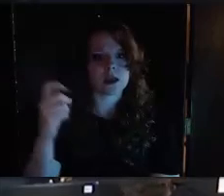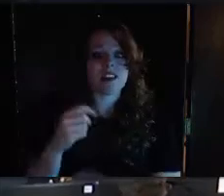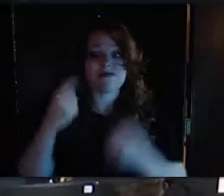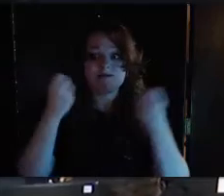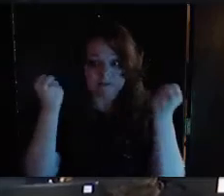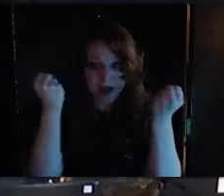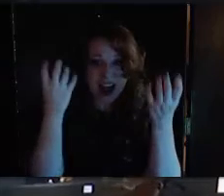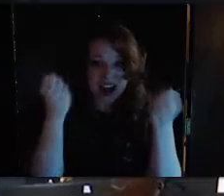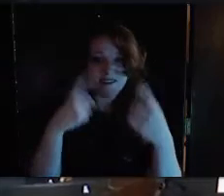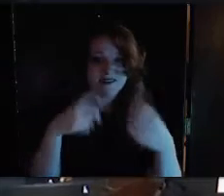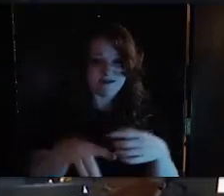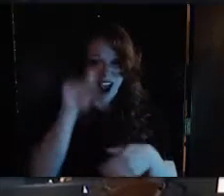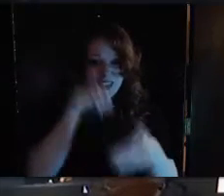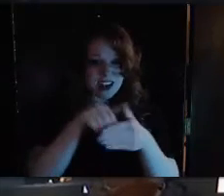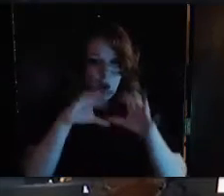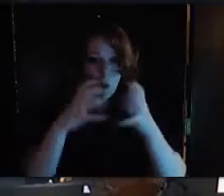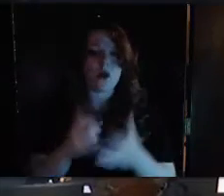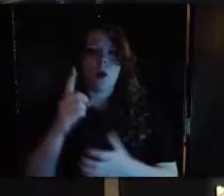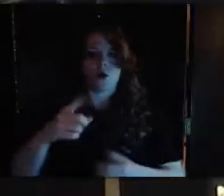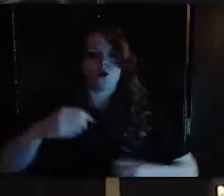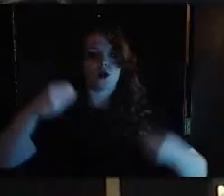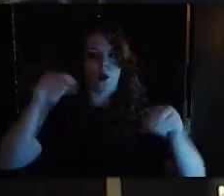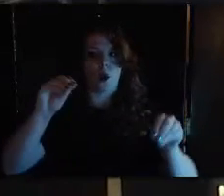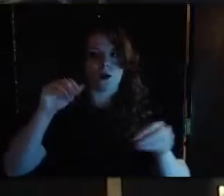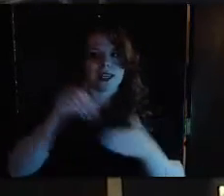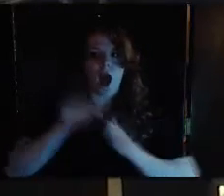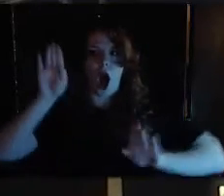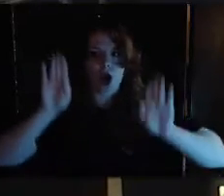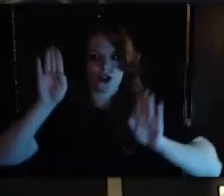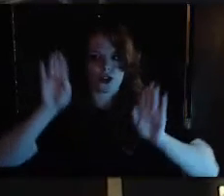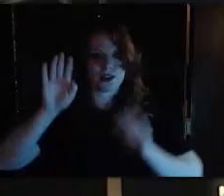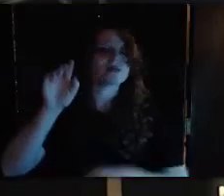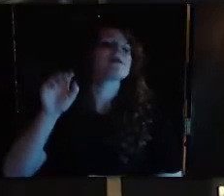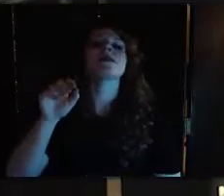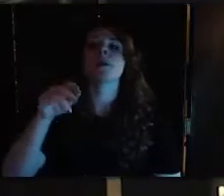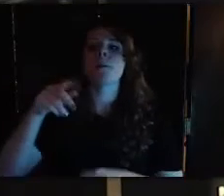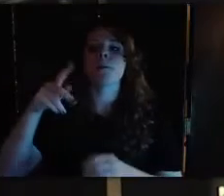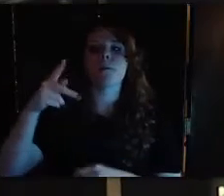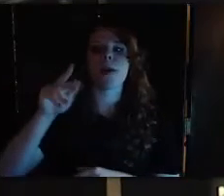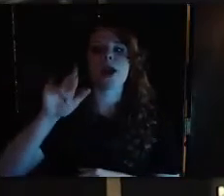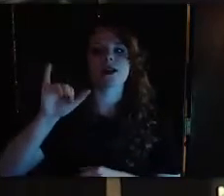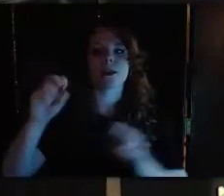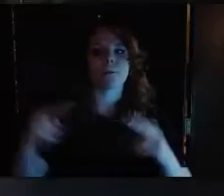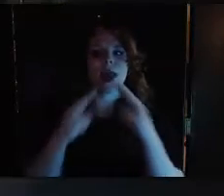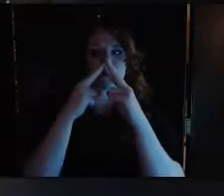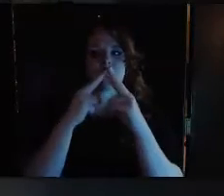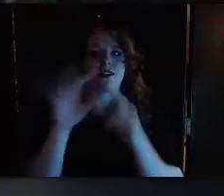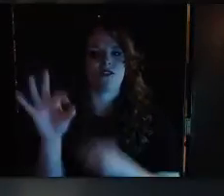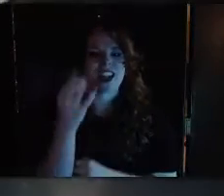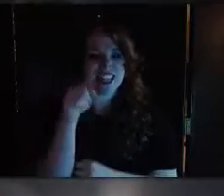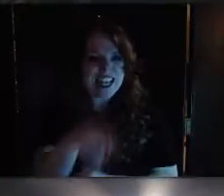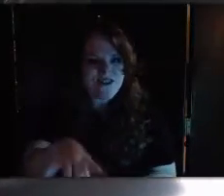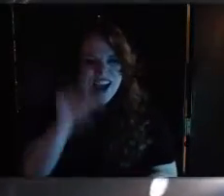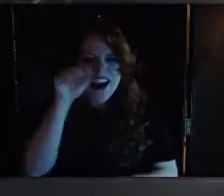was sold in an auction in Paris, France. This particular skeleton was found on a ranch in Wyoming in